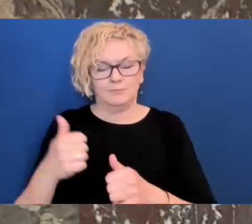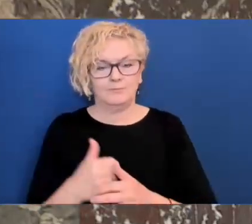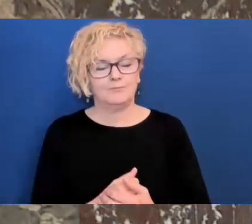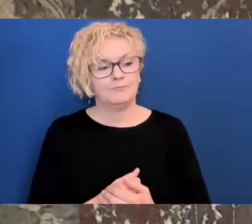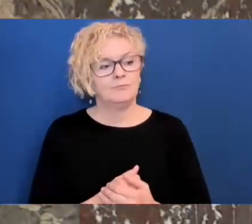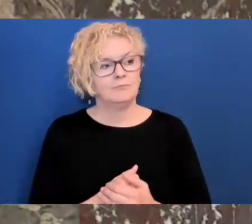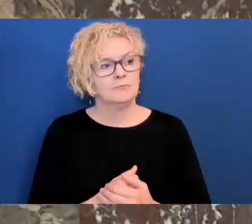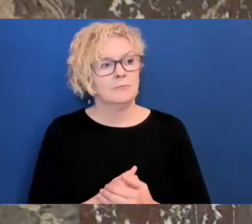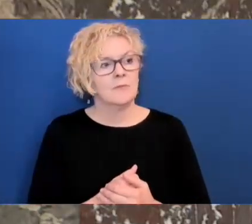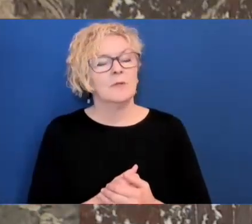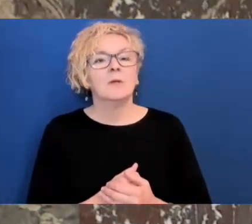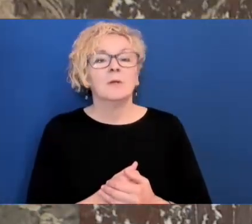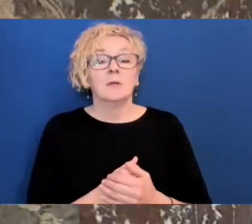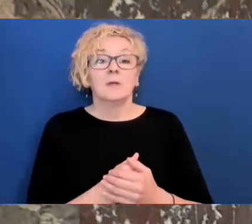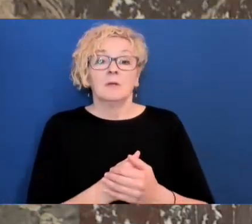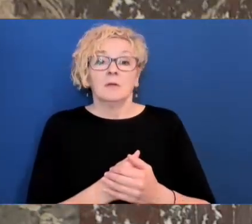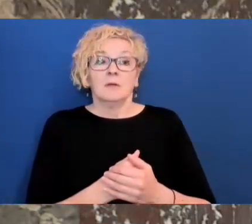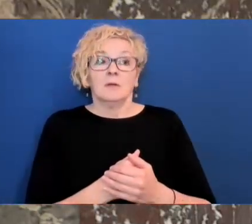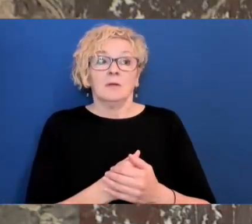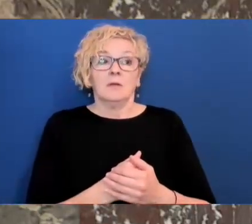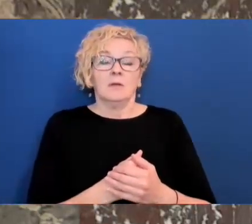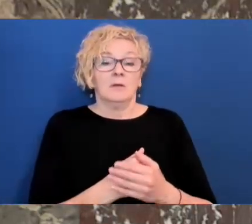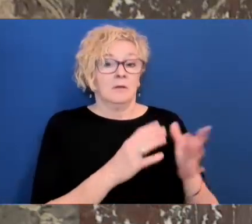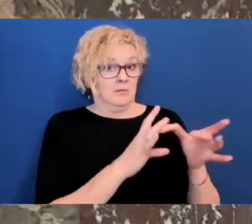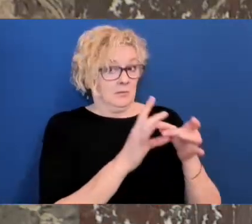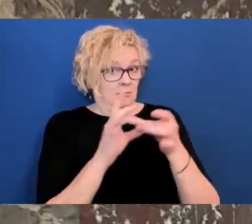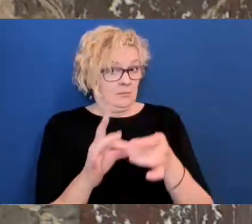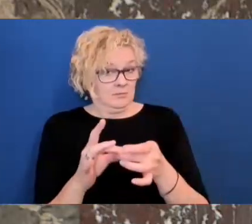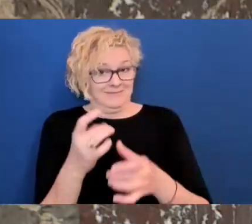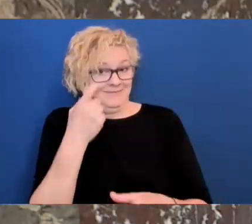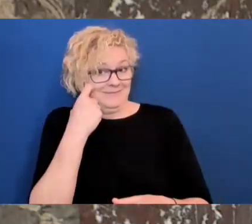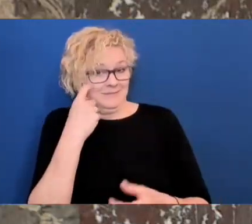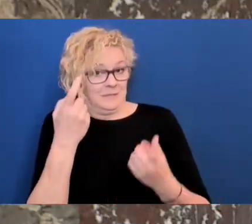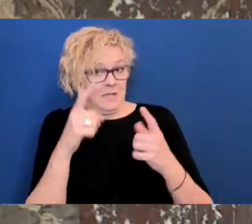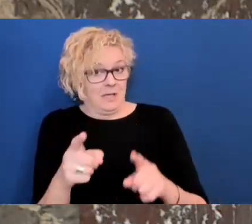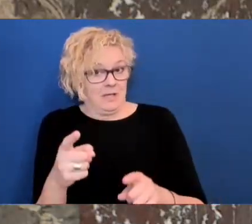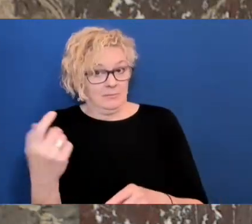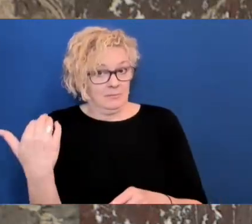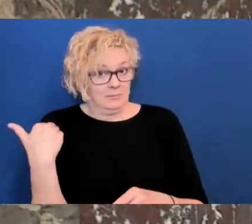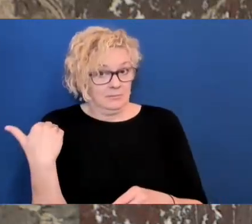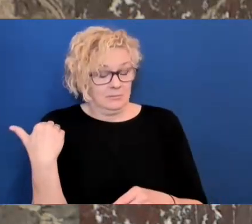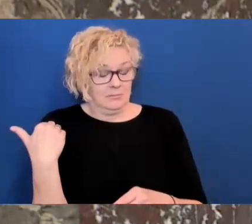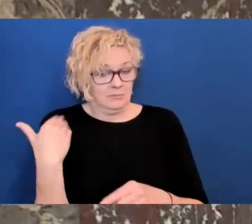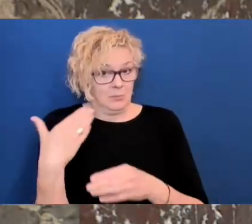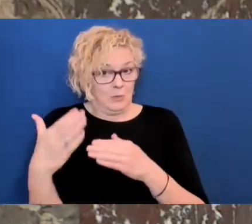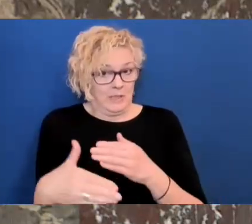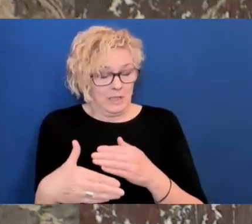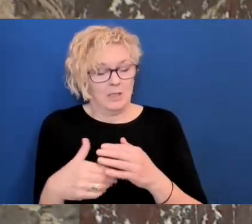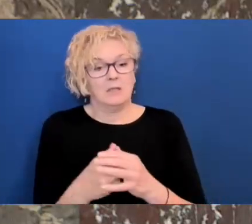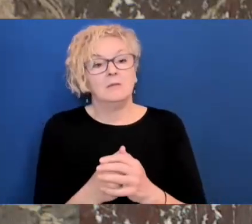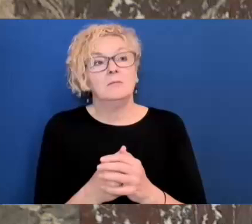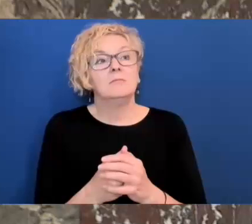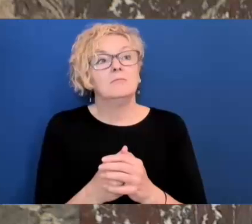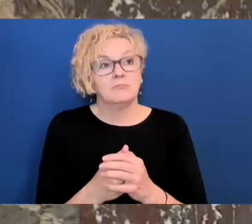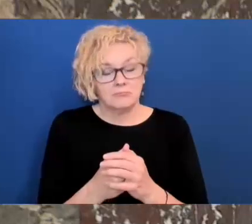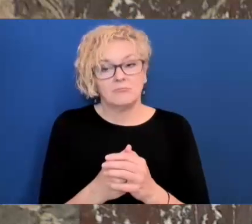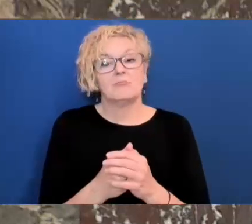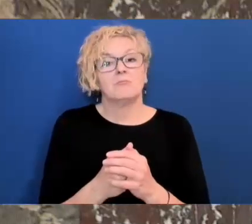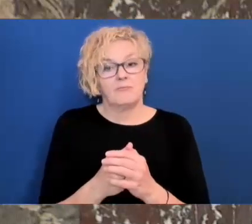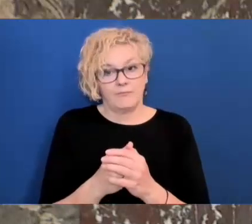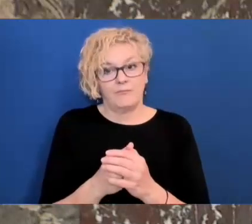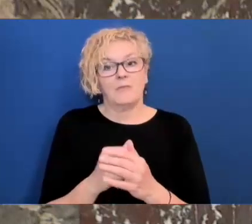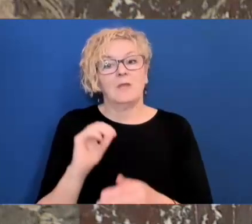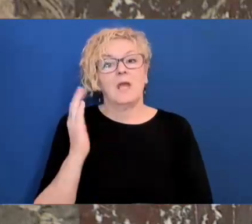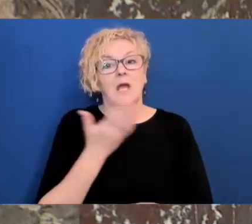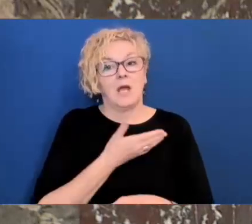weekend, our government has announced we'll establish an independent commission to move